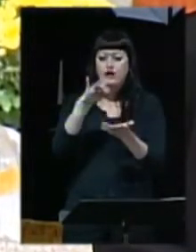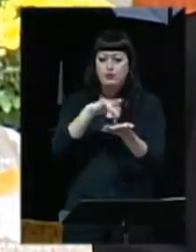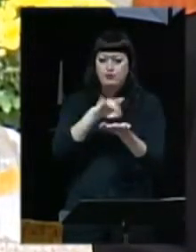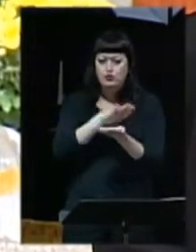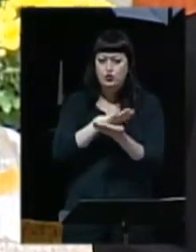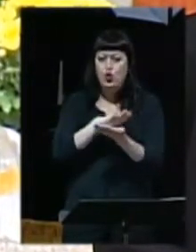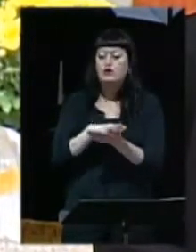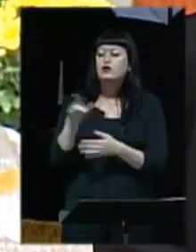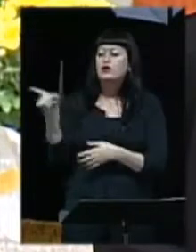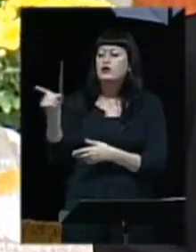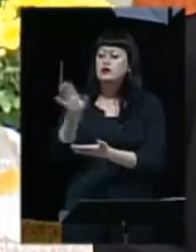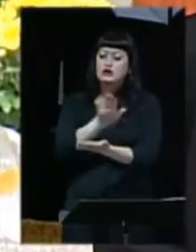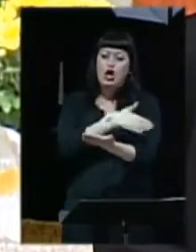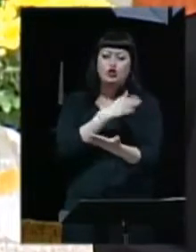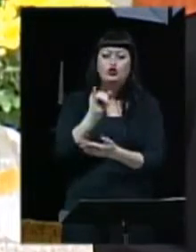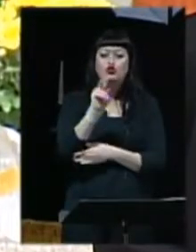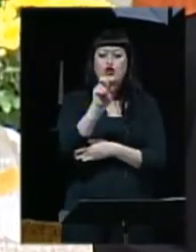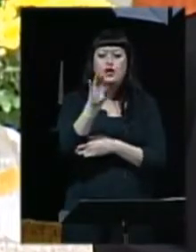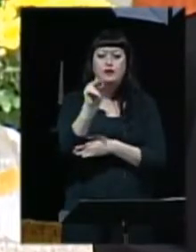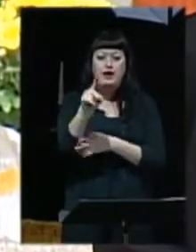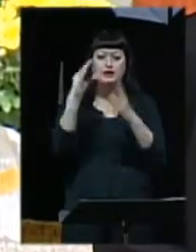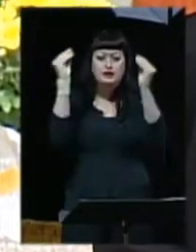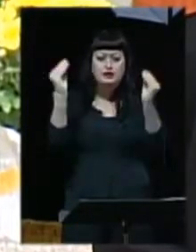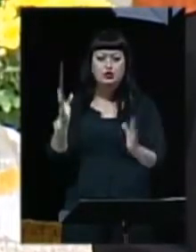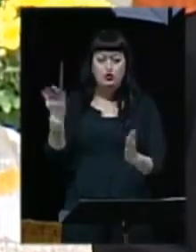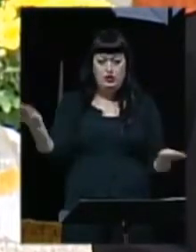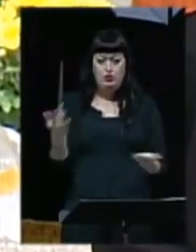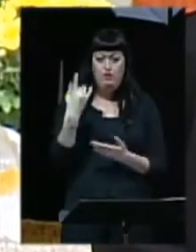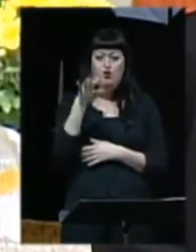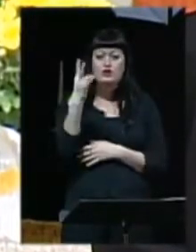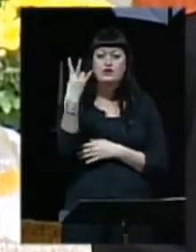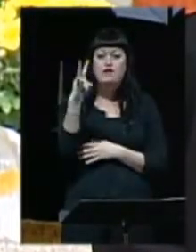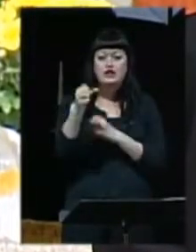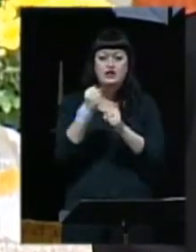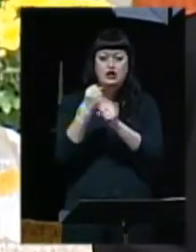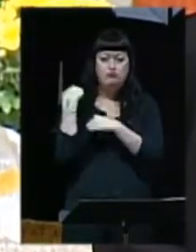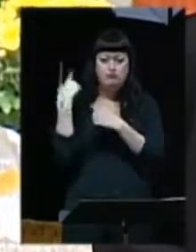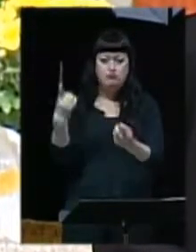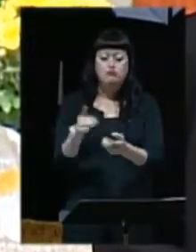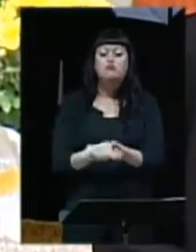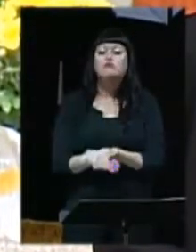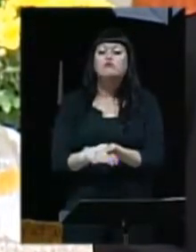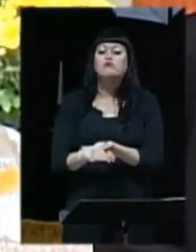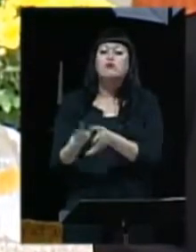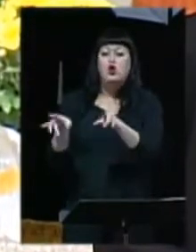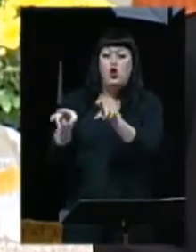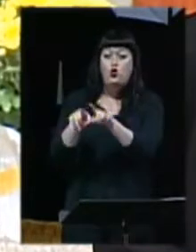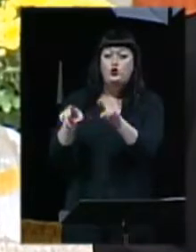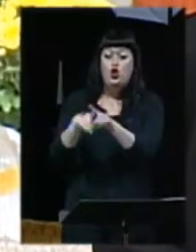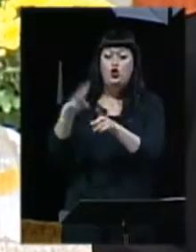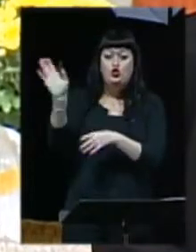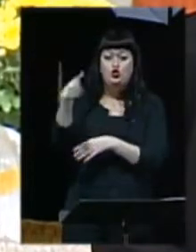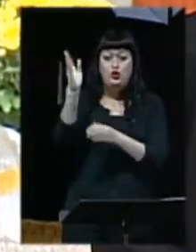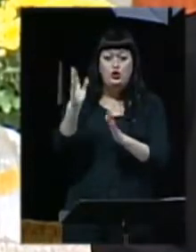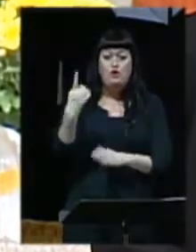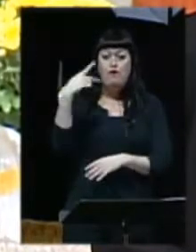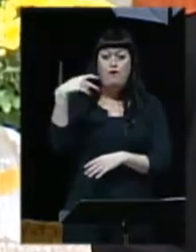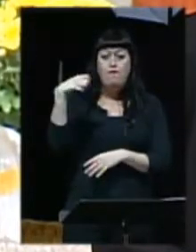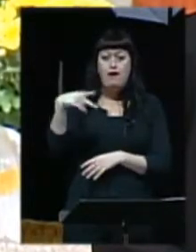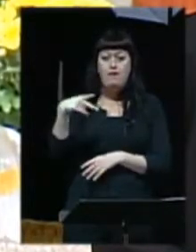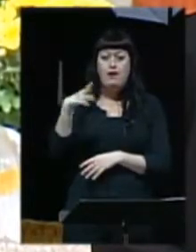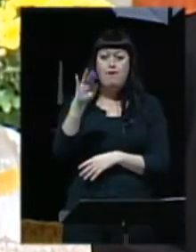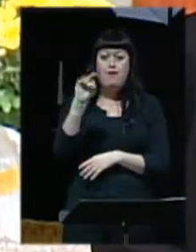our concert and jazz band teacher for the past 17 years. In addition, he's been the director for a pep band that was the